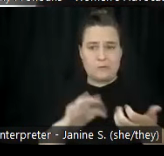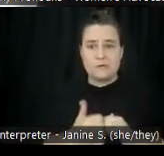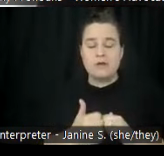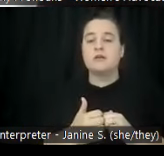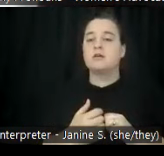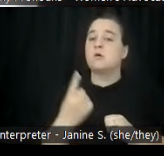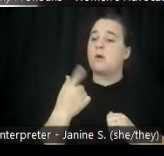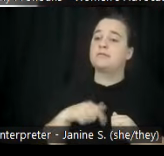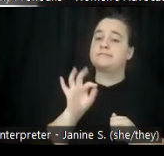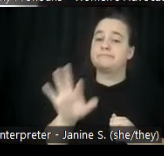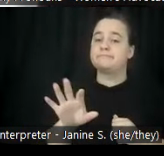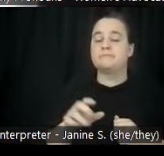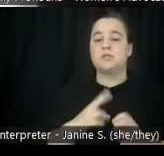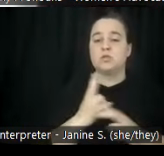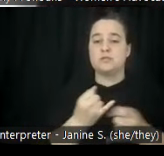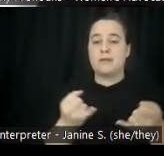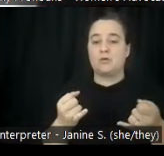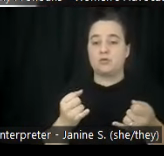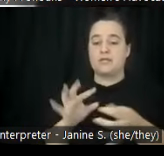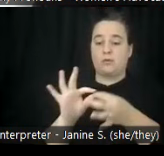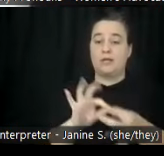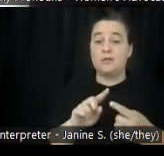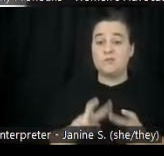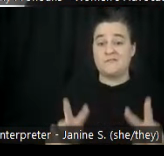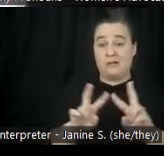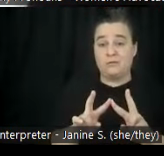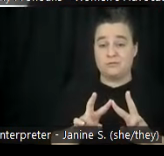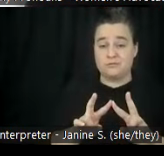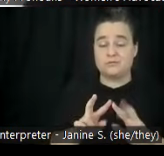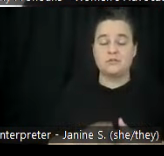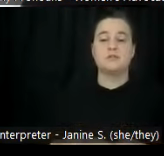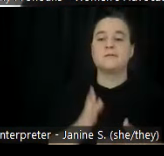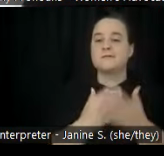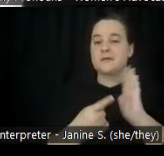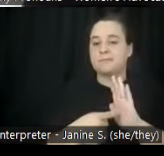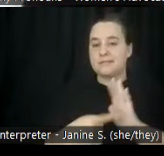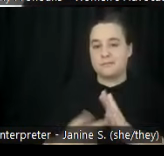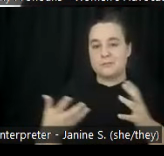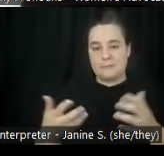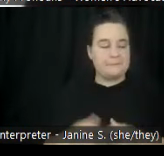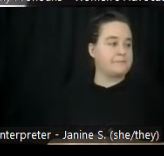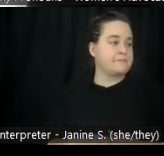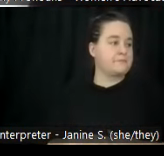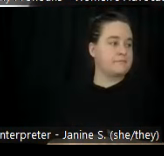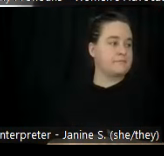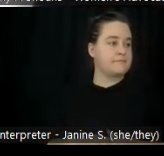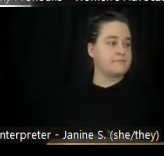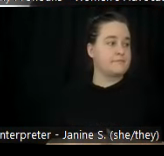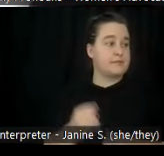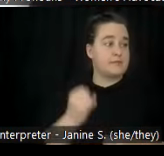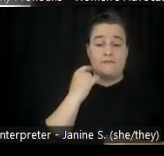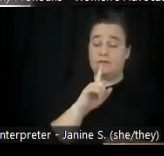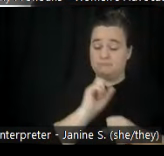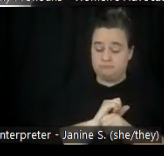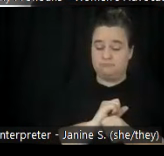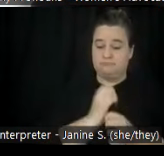we suggest is to use boundaries that are driven by their values. So here are some examples of that. So if someone really values